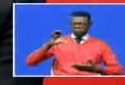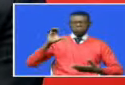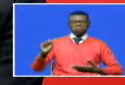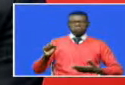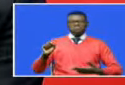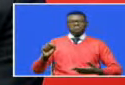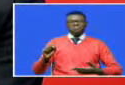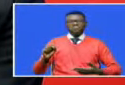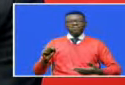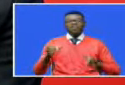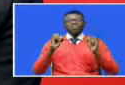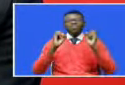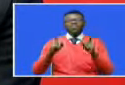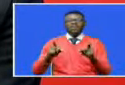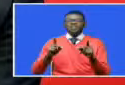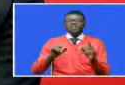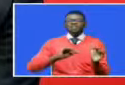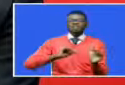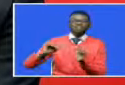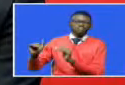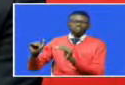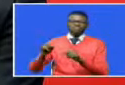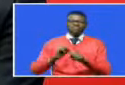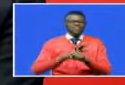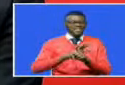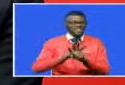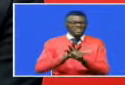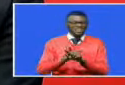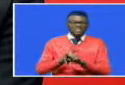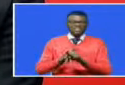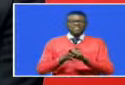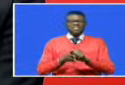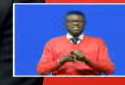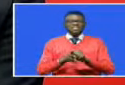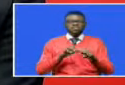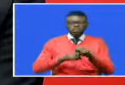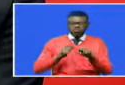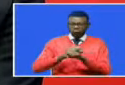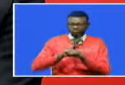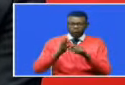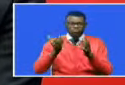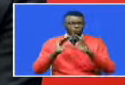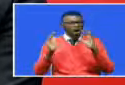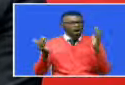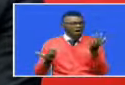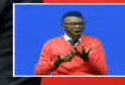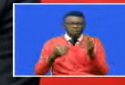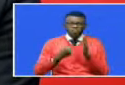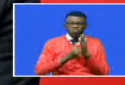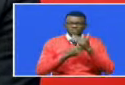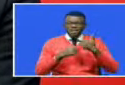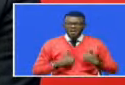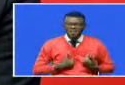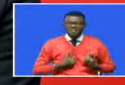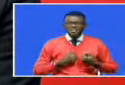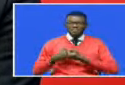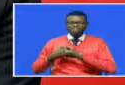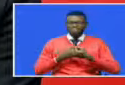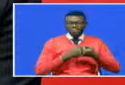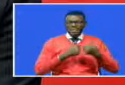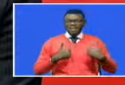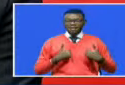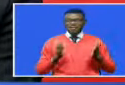so. Let's now turn our attention to the coronavirus. And in the wake of the COVID-19 global pandemic, one of the major challenges that